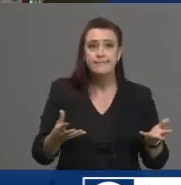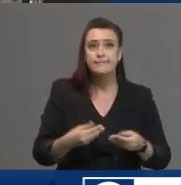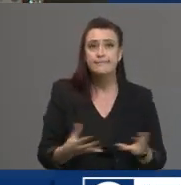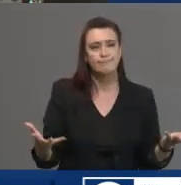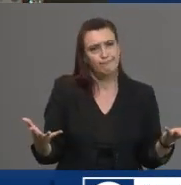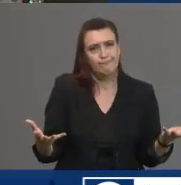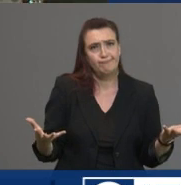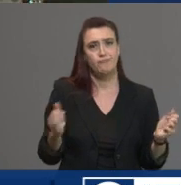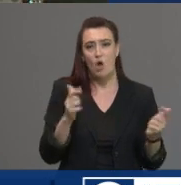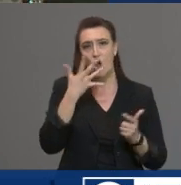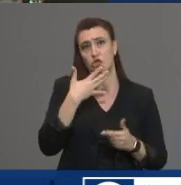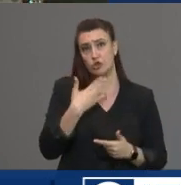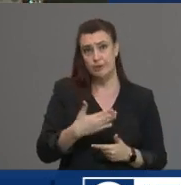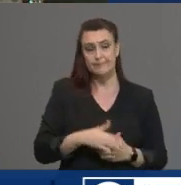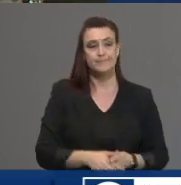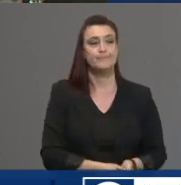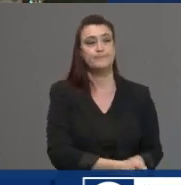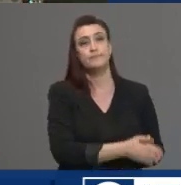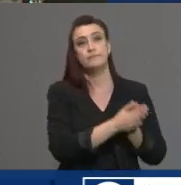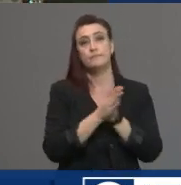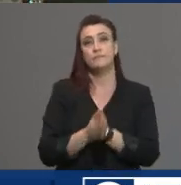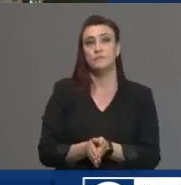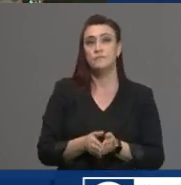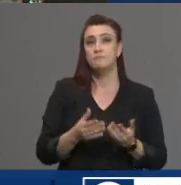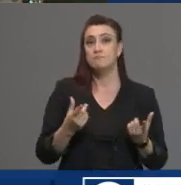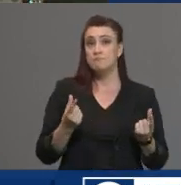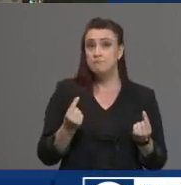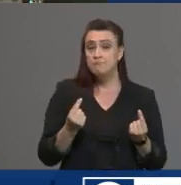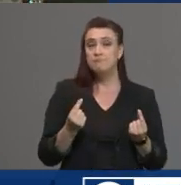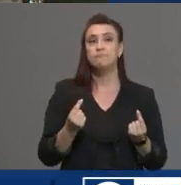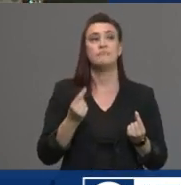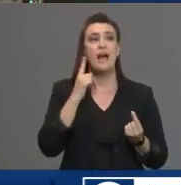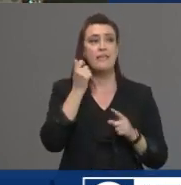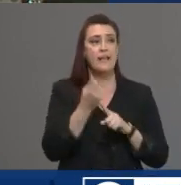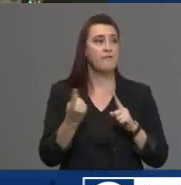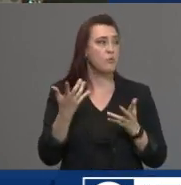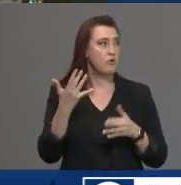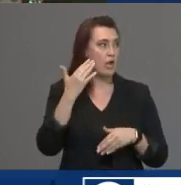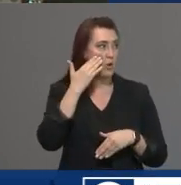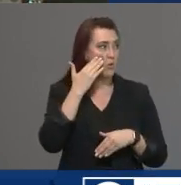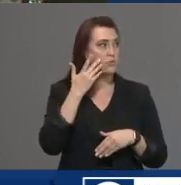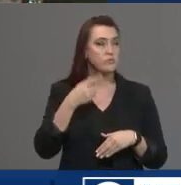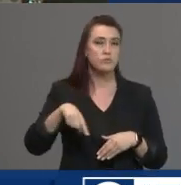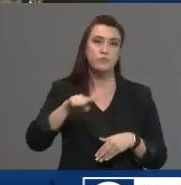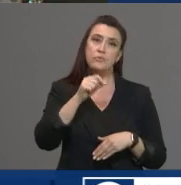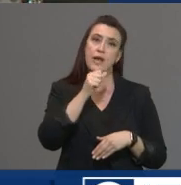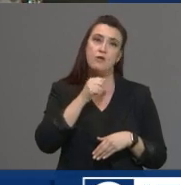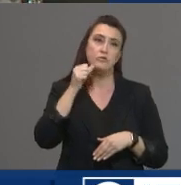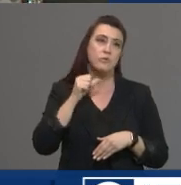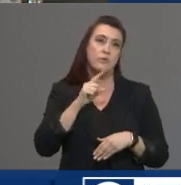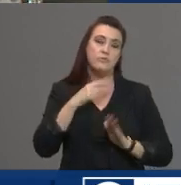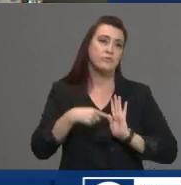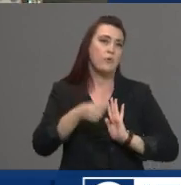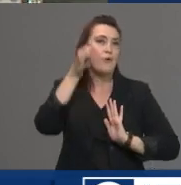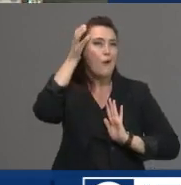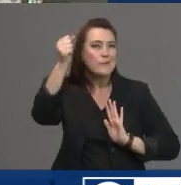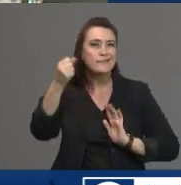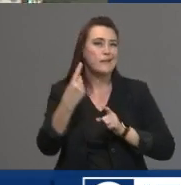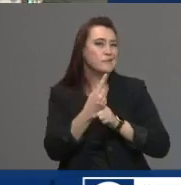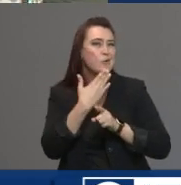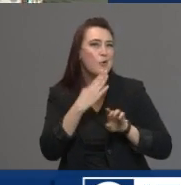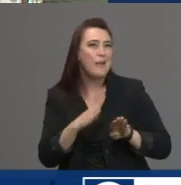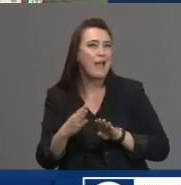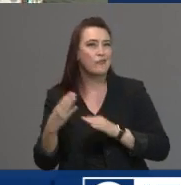next? I want to say before we talk about what's next that I think everyone knows, because Arizonans demonstrate such good